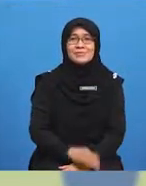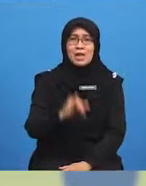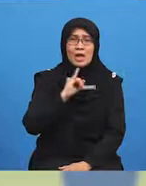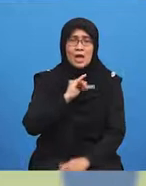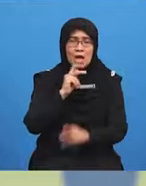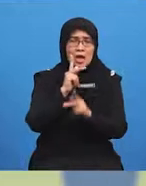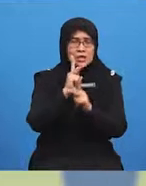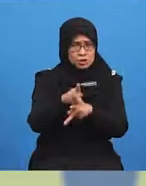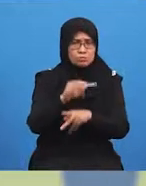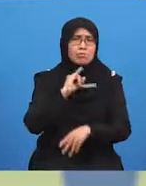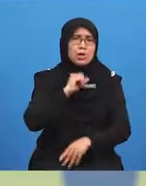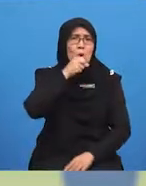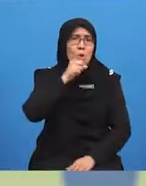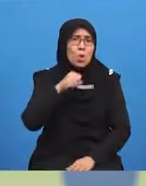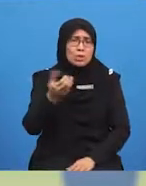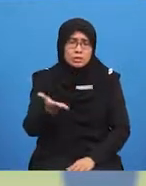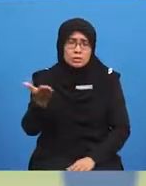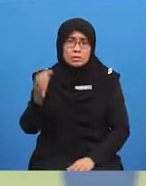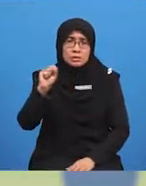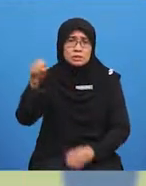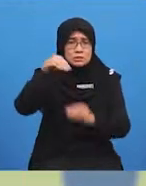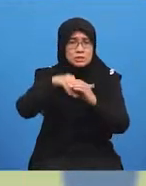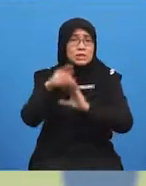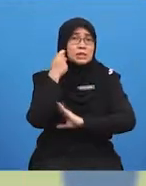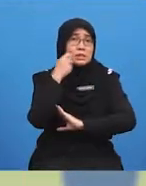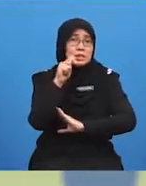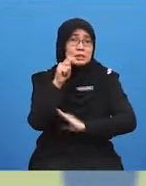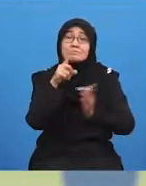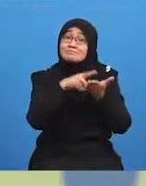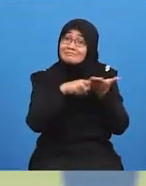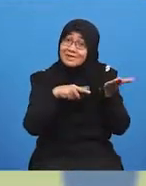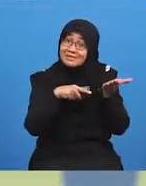I keep my old things in the...